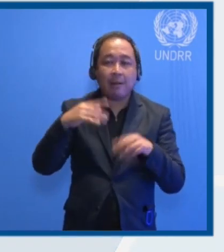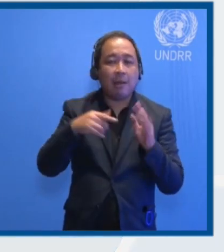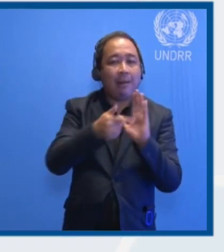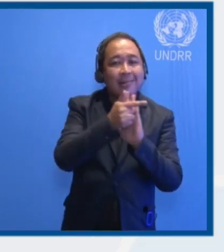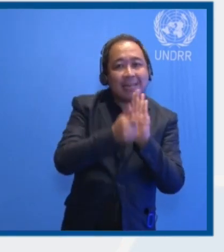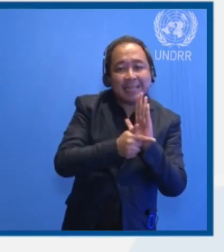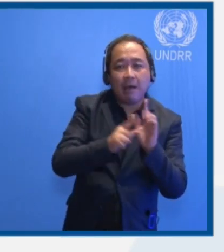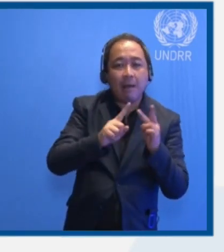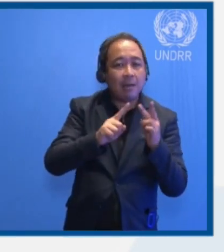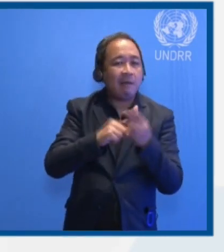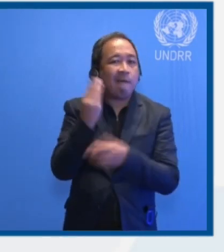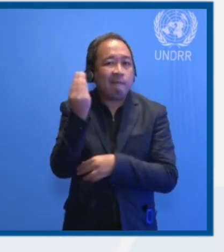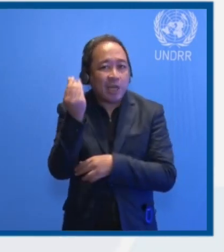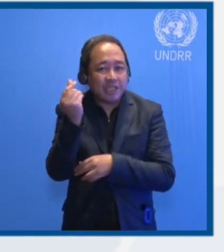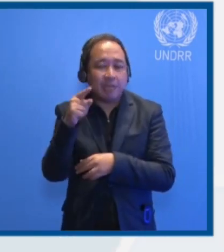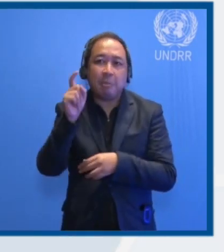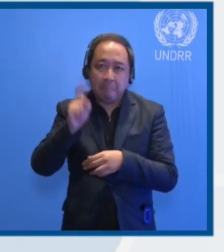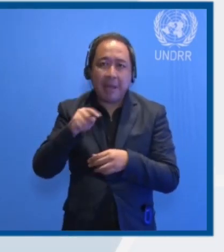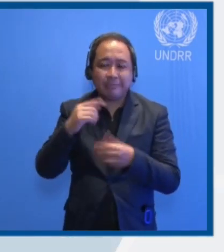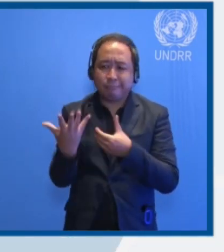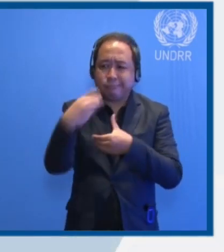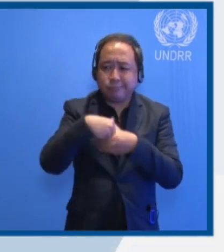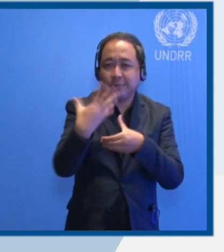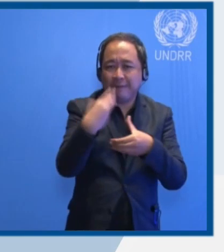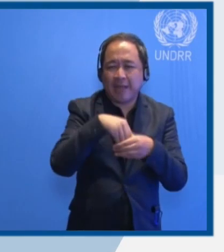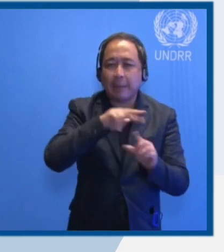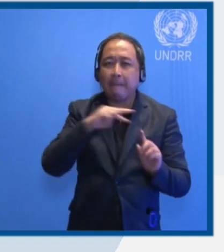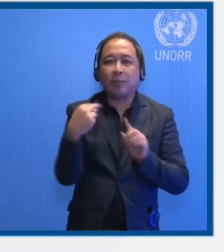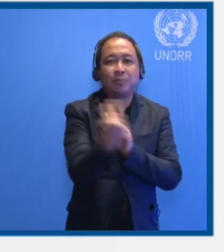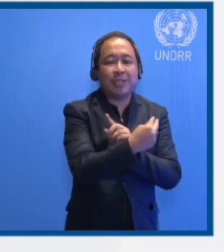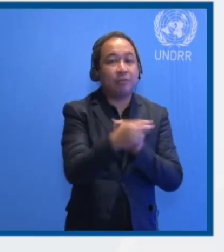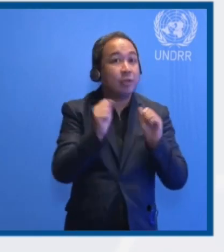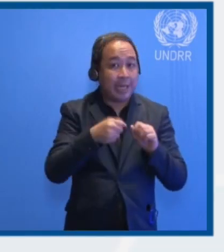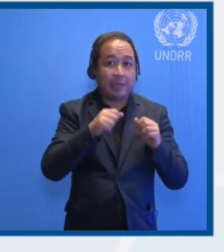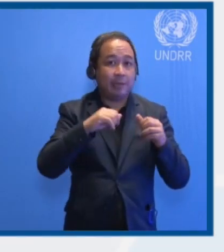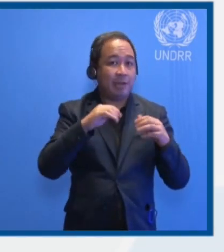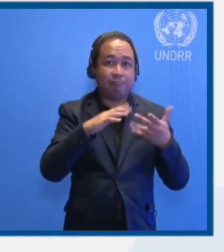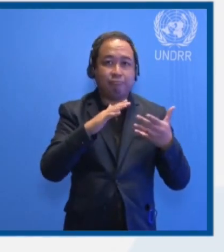también en los instrumentos del riesgo y de cambio climático a nivel subnacional.